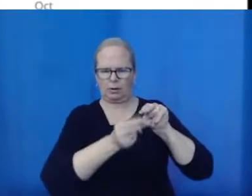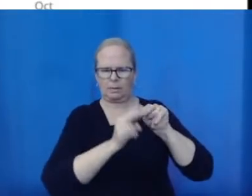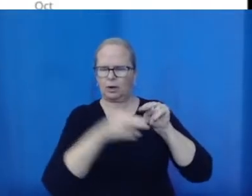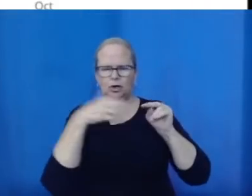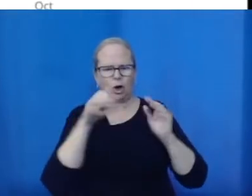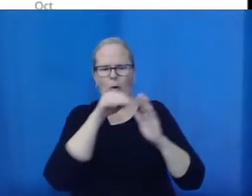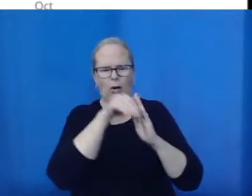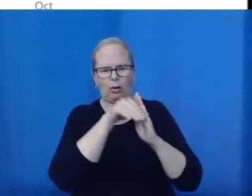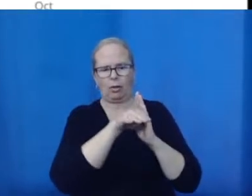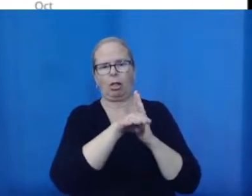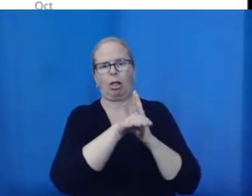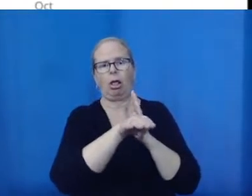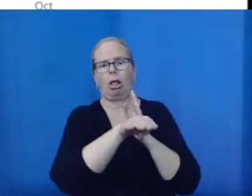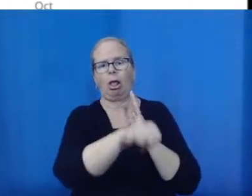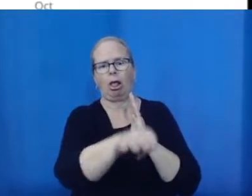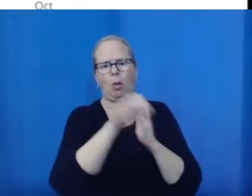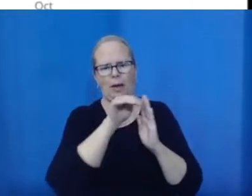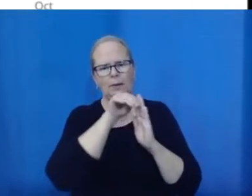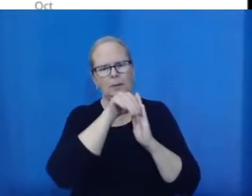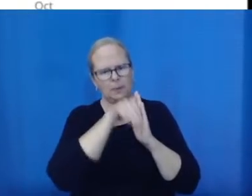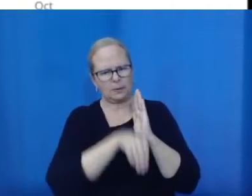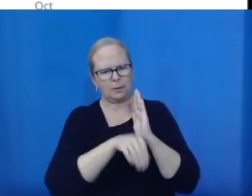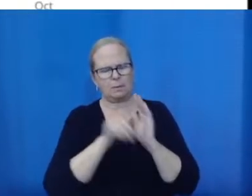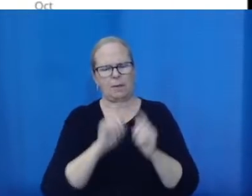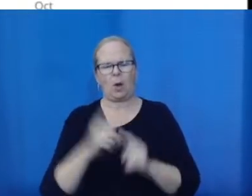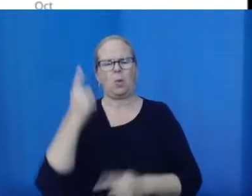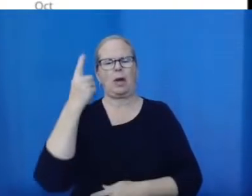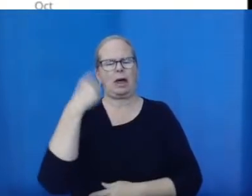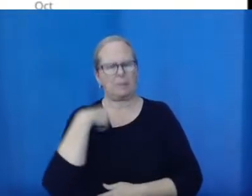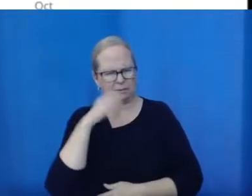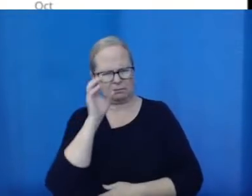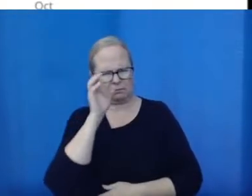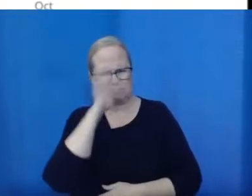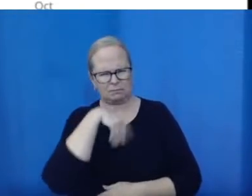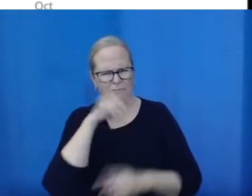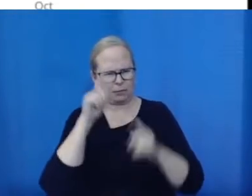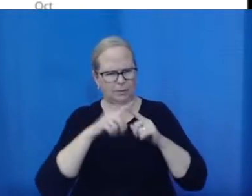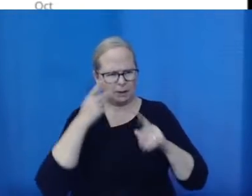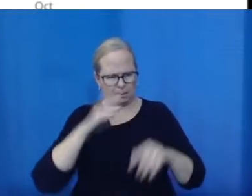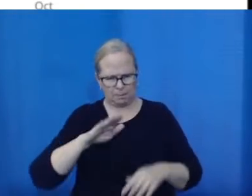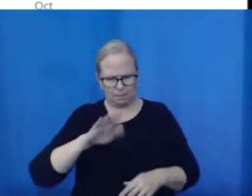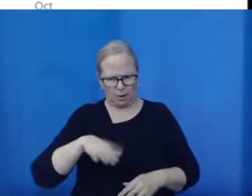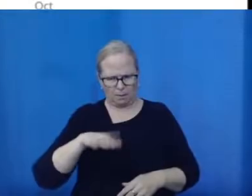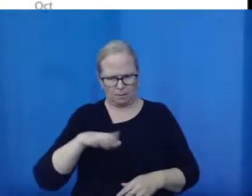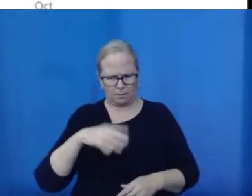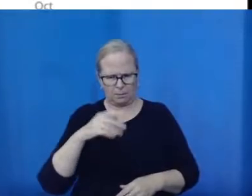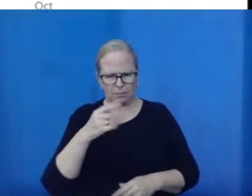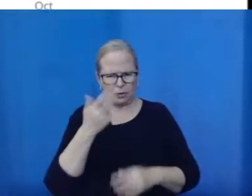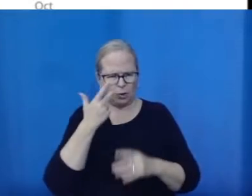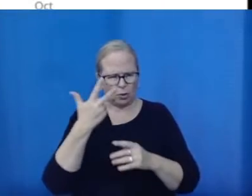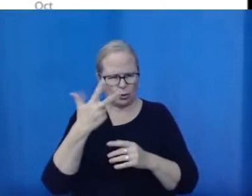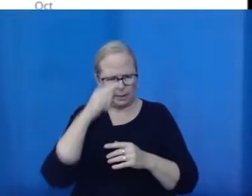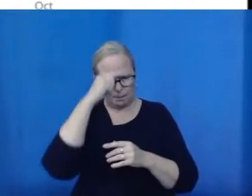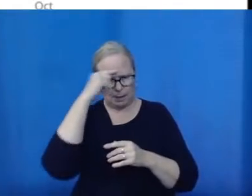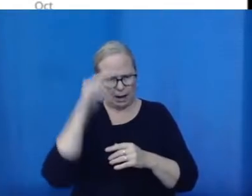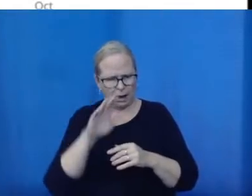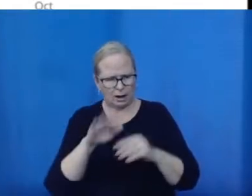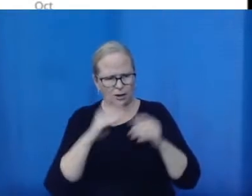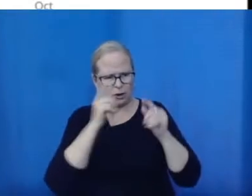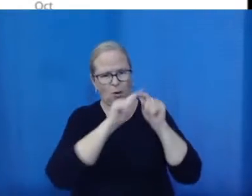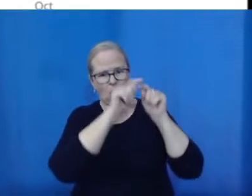3 black dots near the bottom. 2 of them are the holiday Sunday and the holiday Monday. And we just know that we test a lot less on those